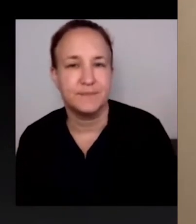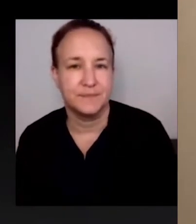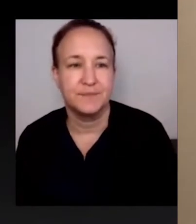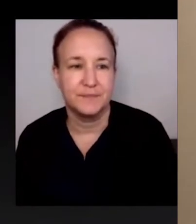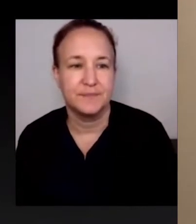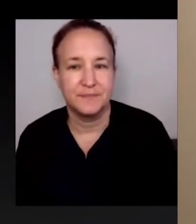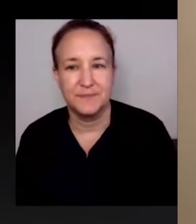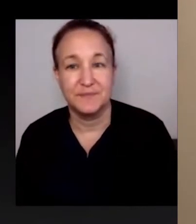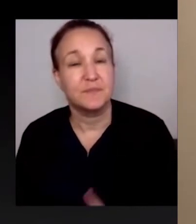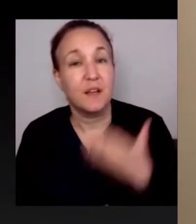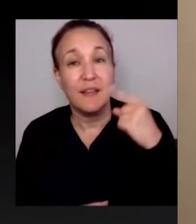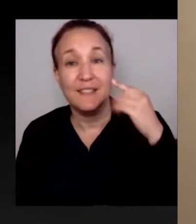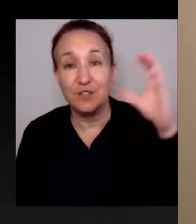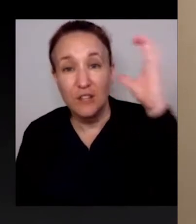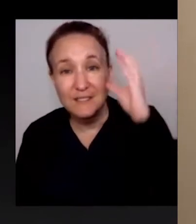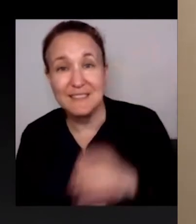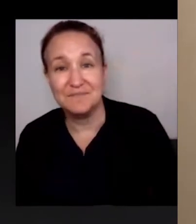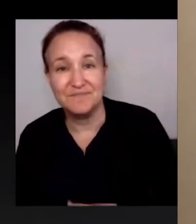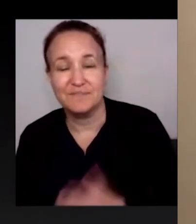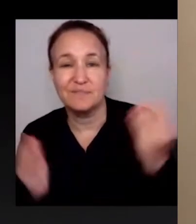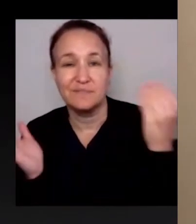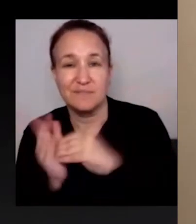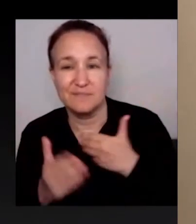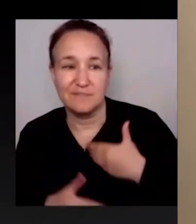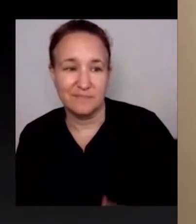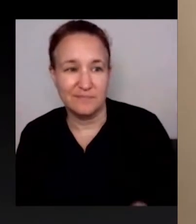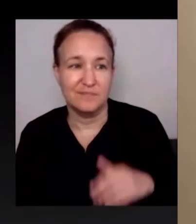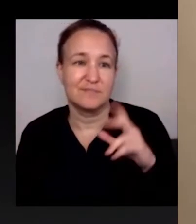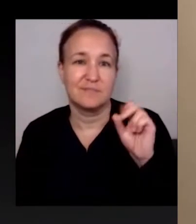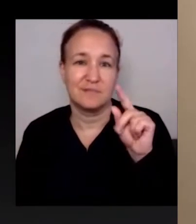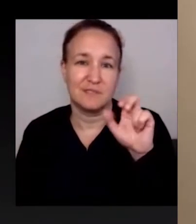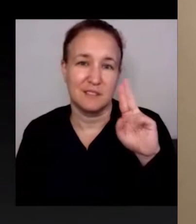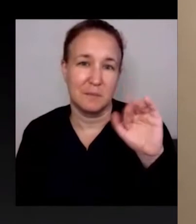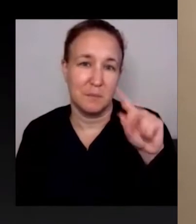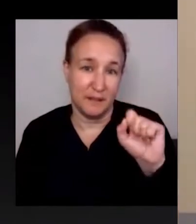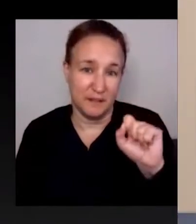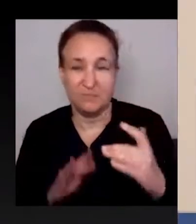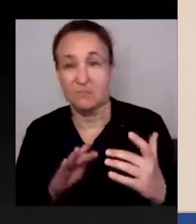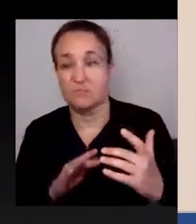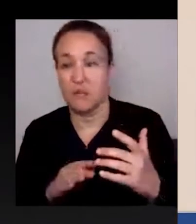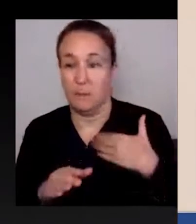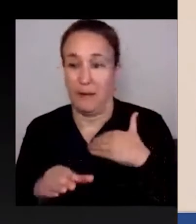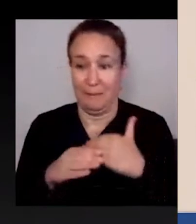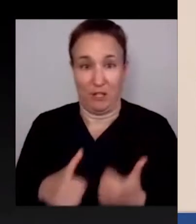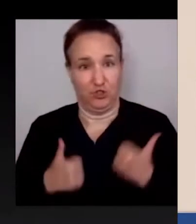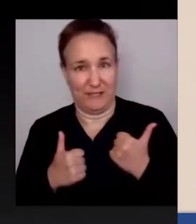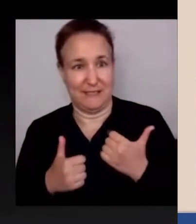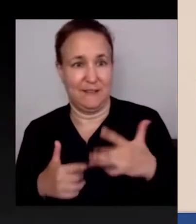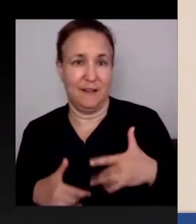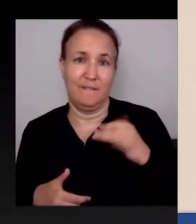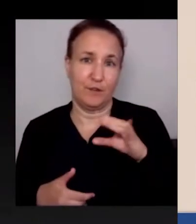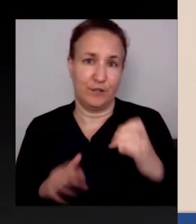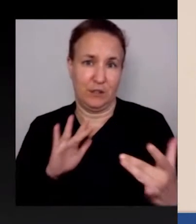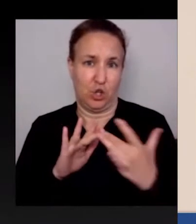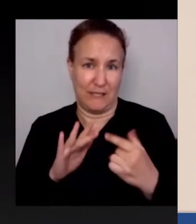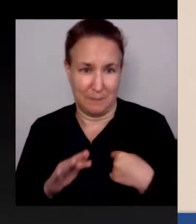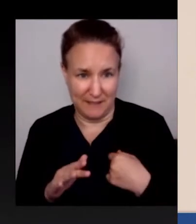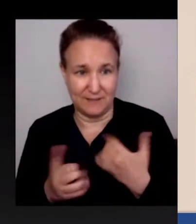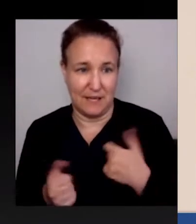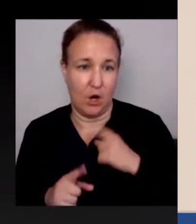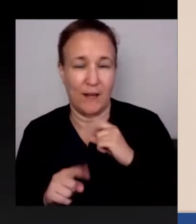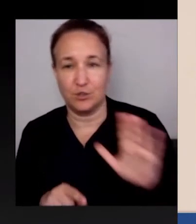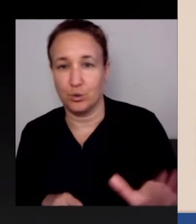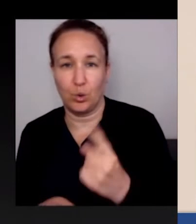Thanks for listening. Again, I am Dalton Banks. Feel free to reach out at this email address, and I think I'll be taking a couple questions.